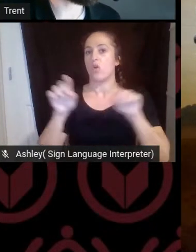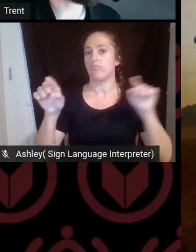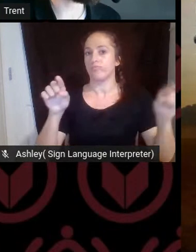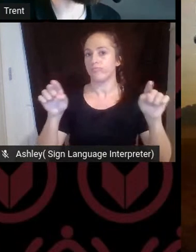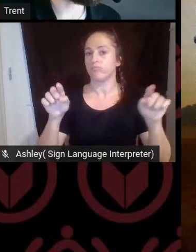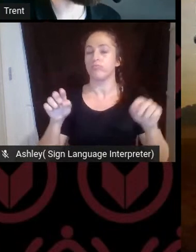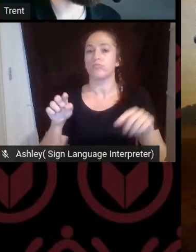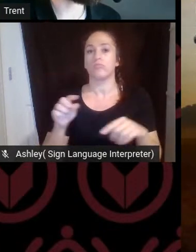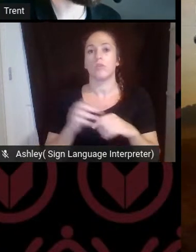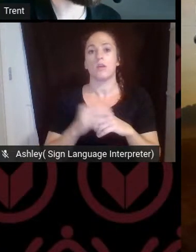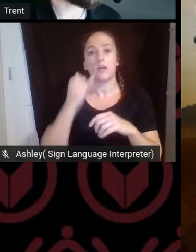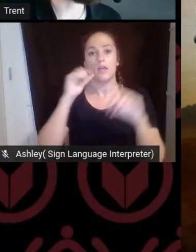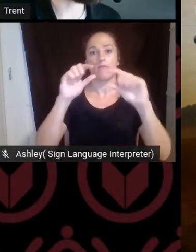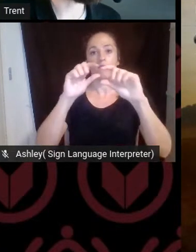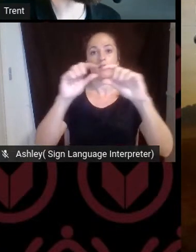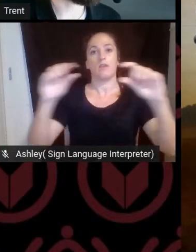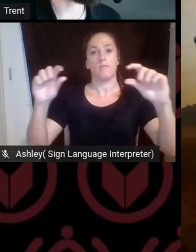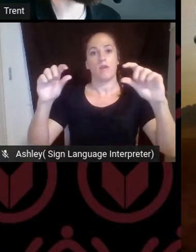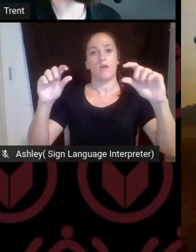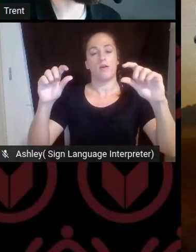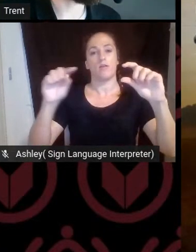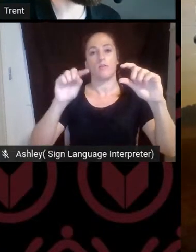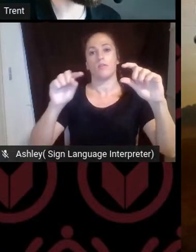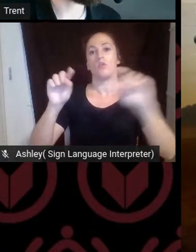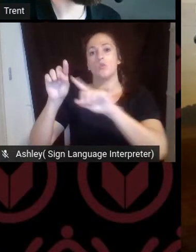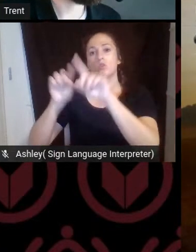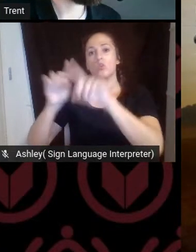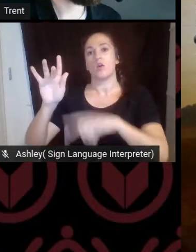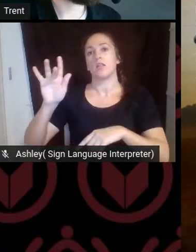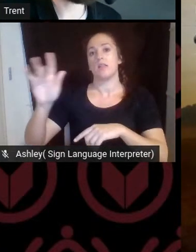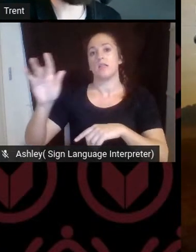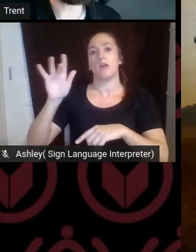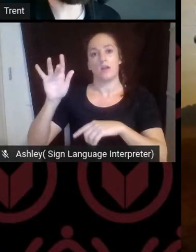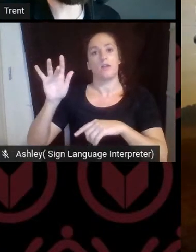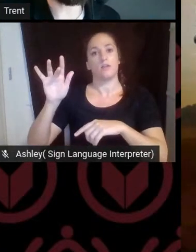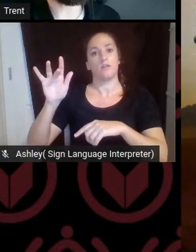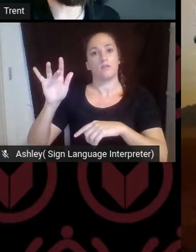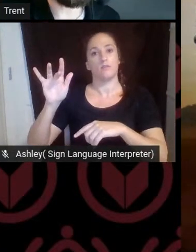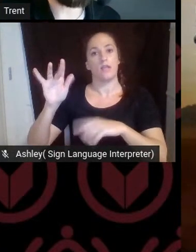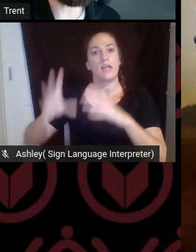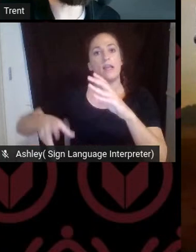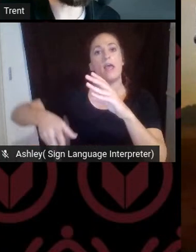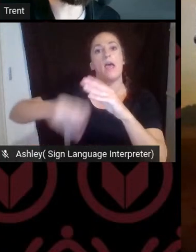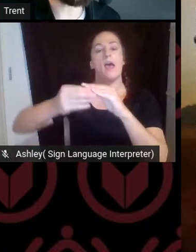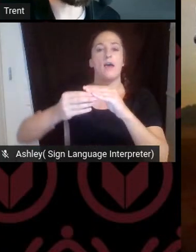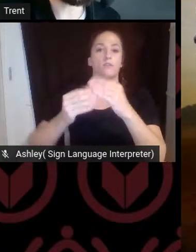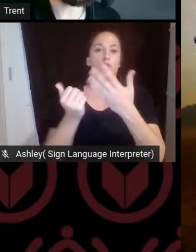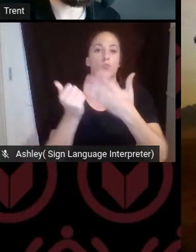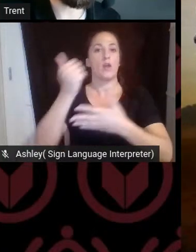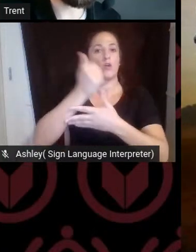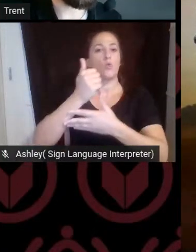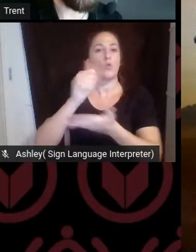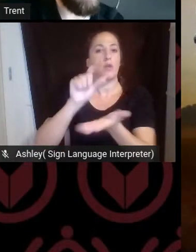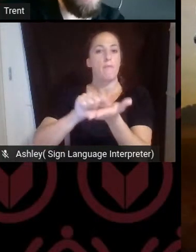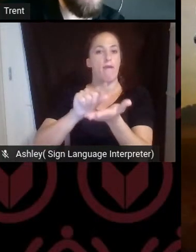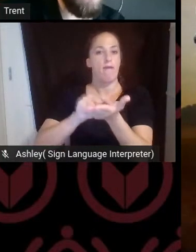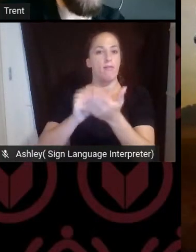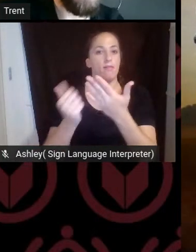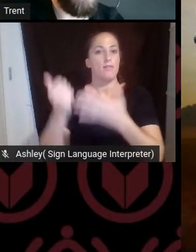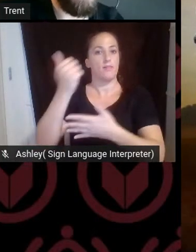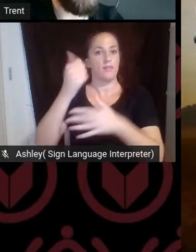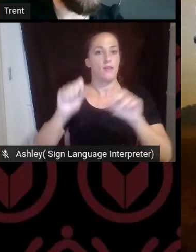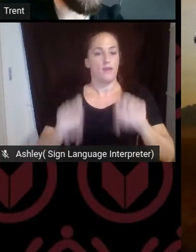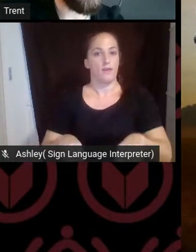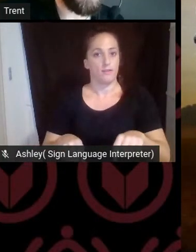little star next to an email and add it to your stars real quick. So you got all of these options to play around